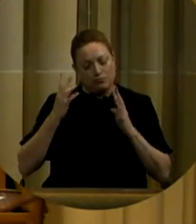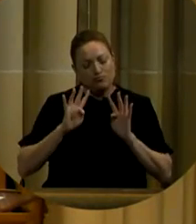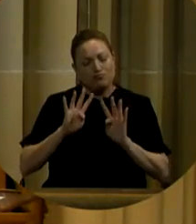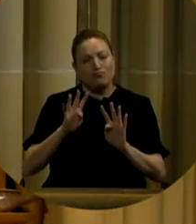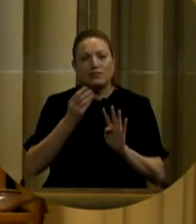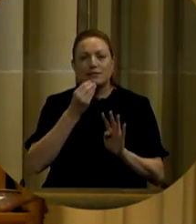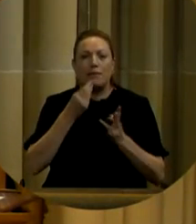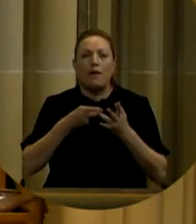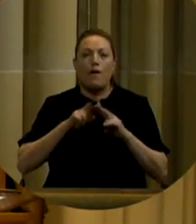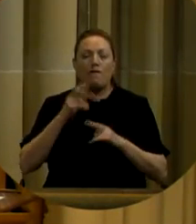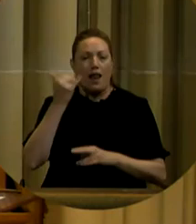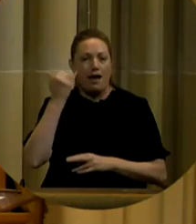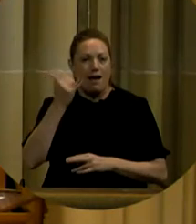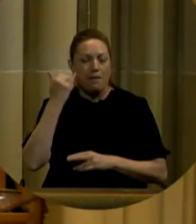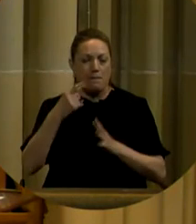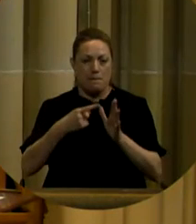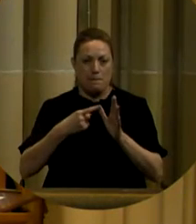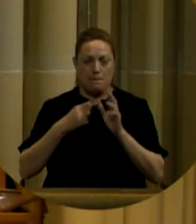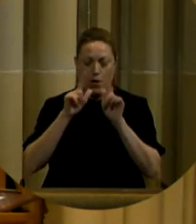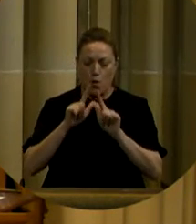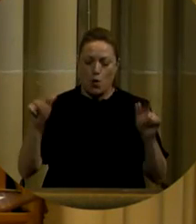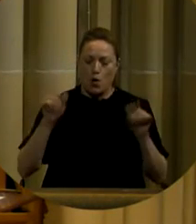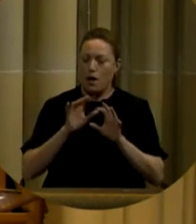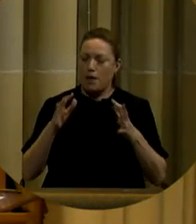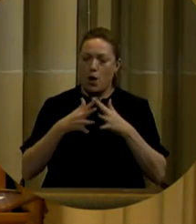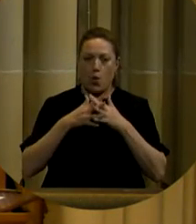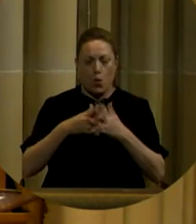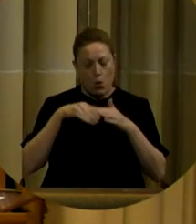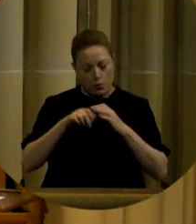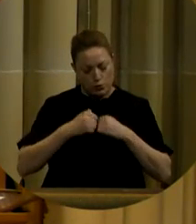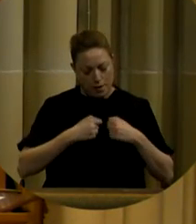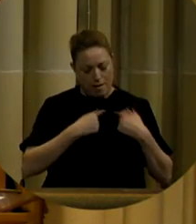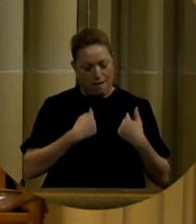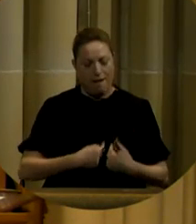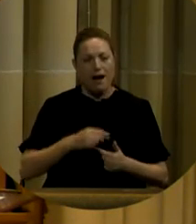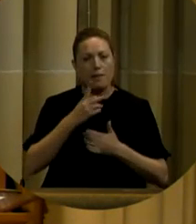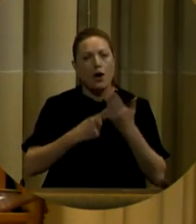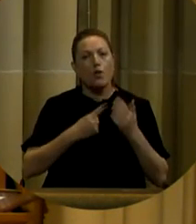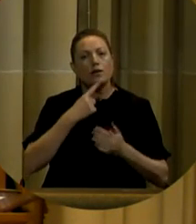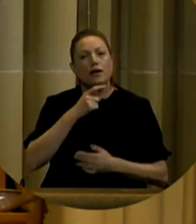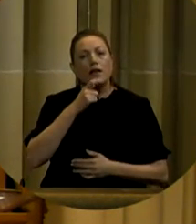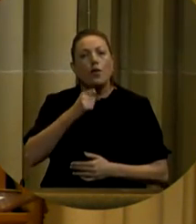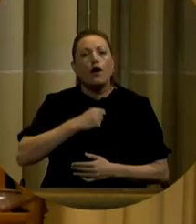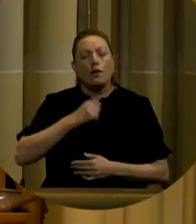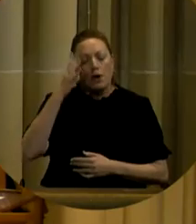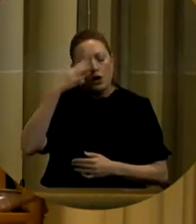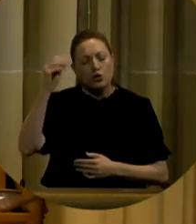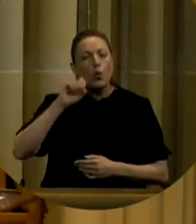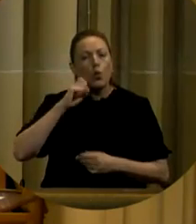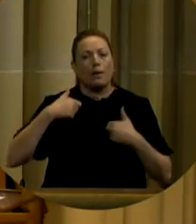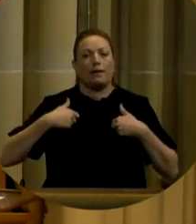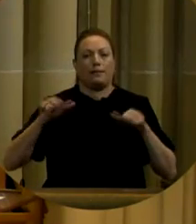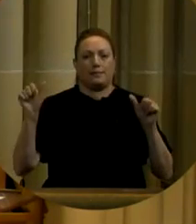Lamb. Lord, I am not worthy that you should enter under my roof, but only say the word, and my soul shall be healed.